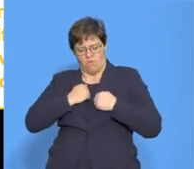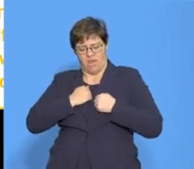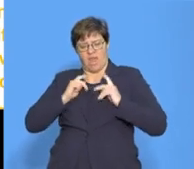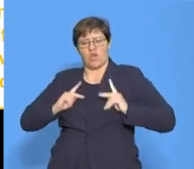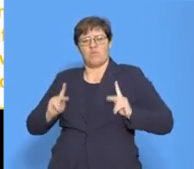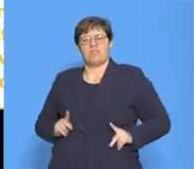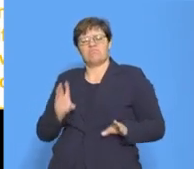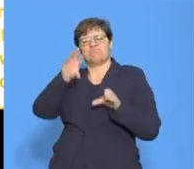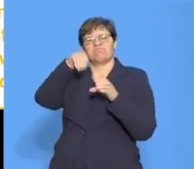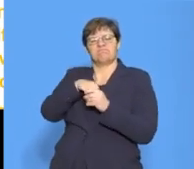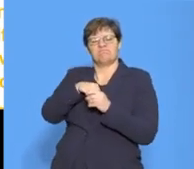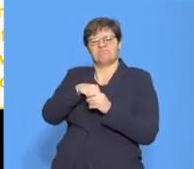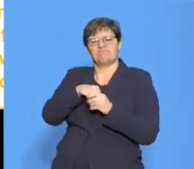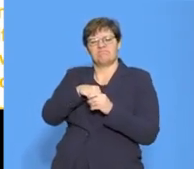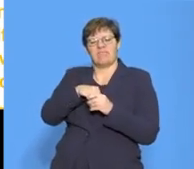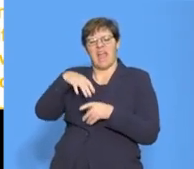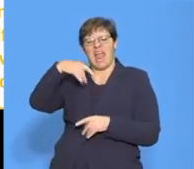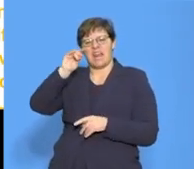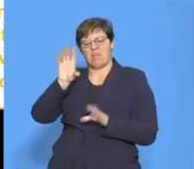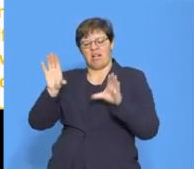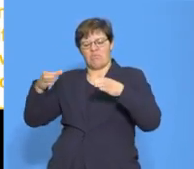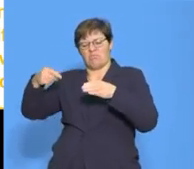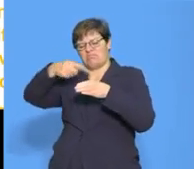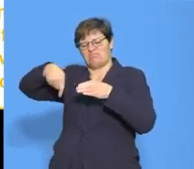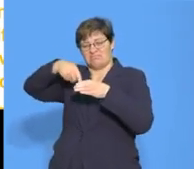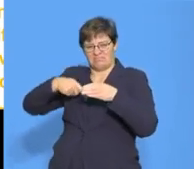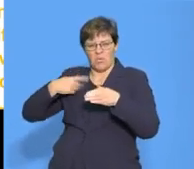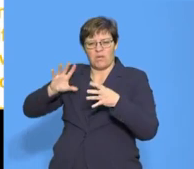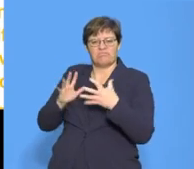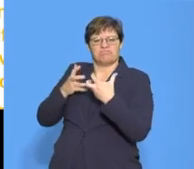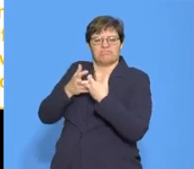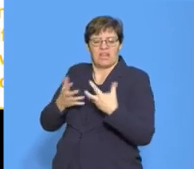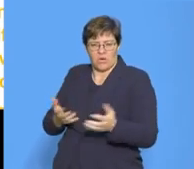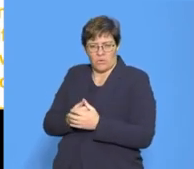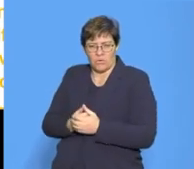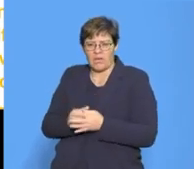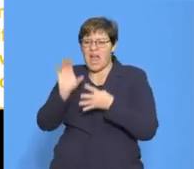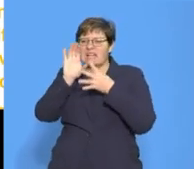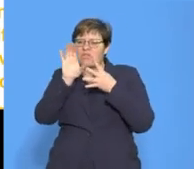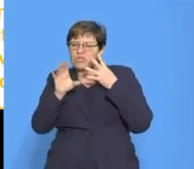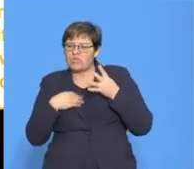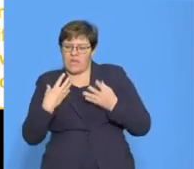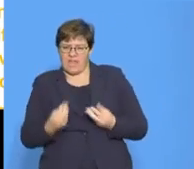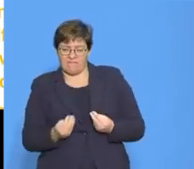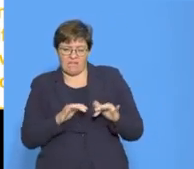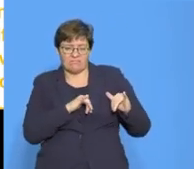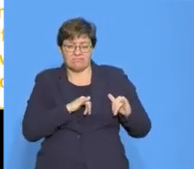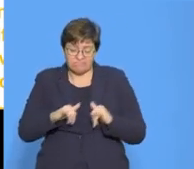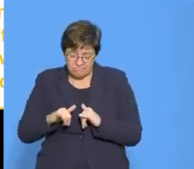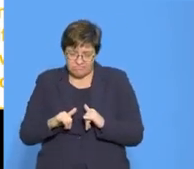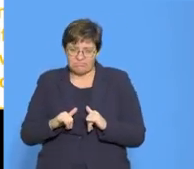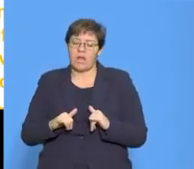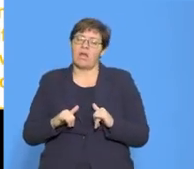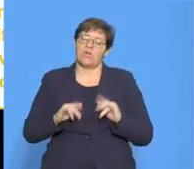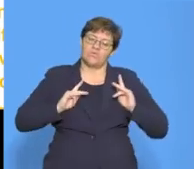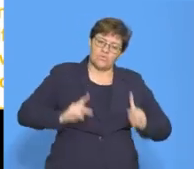the animal kingdom and where we fit in. Okay, characteristics also that we have that are common